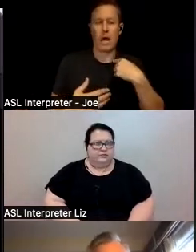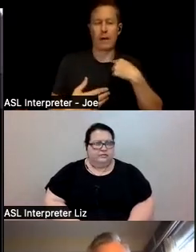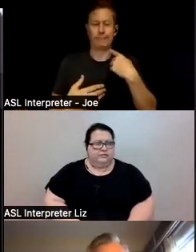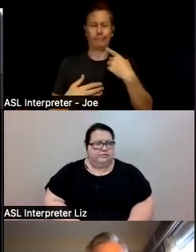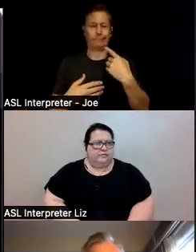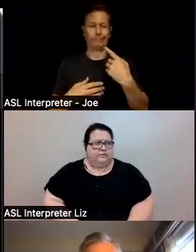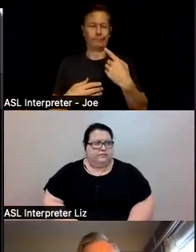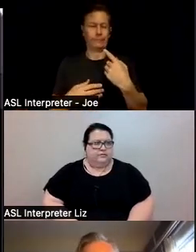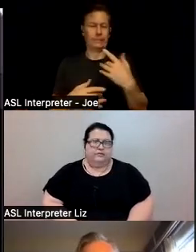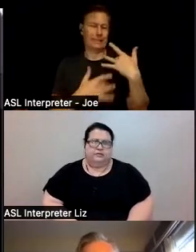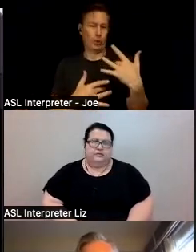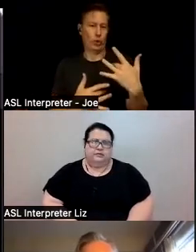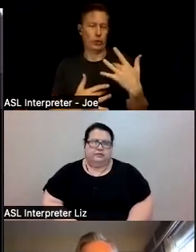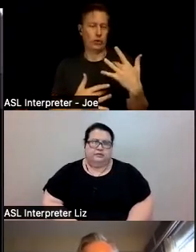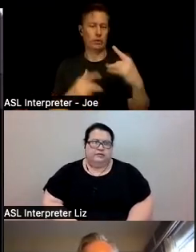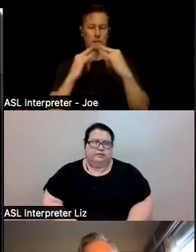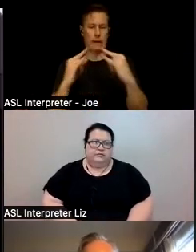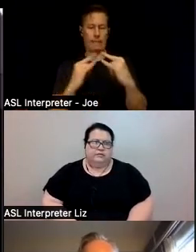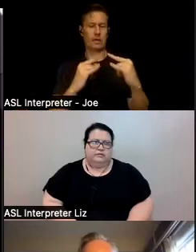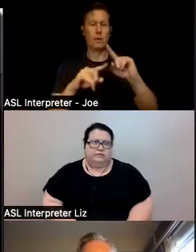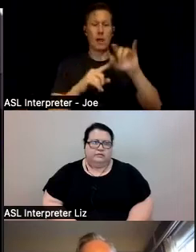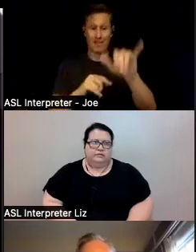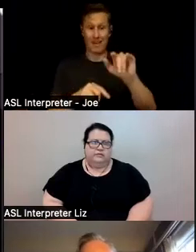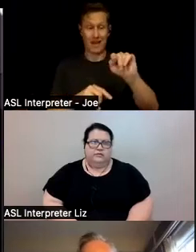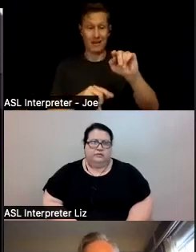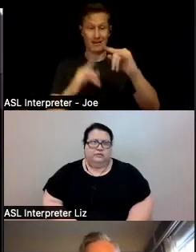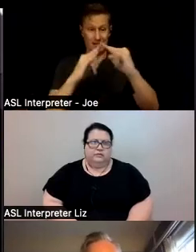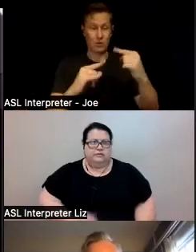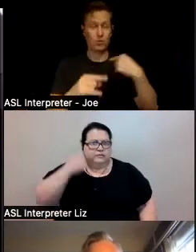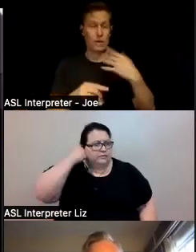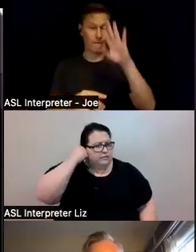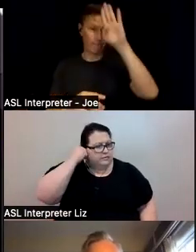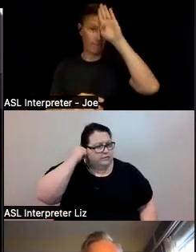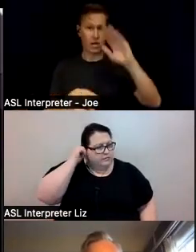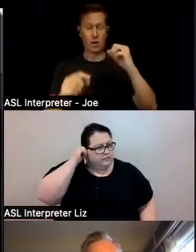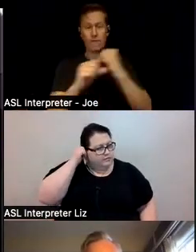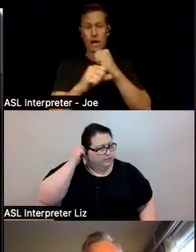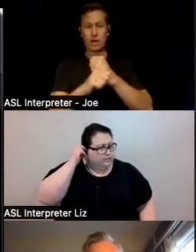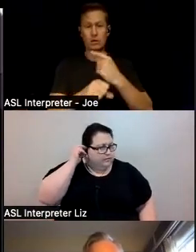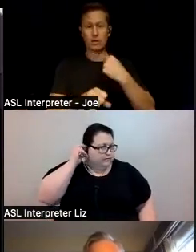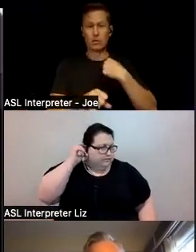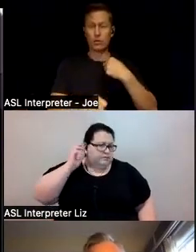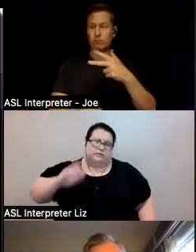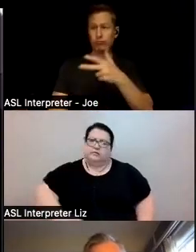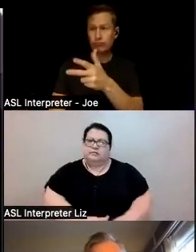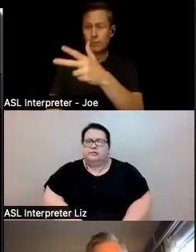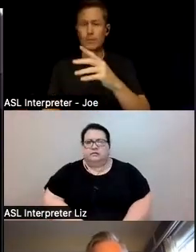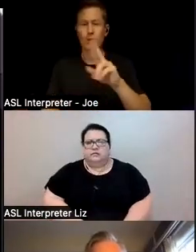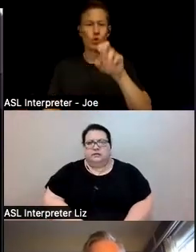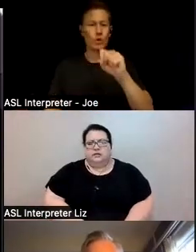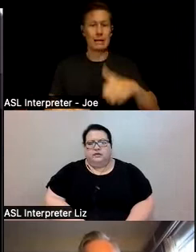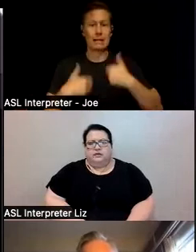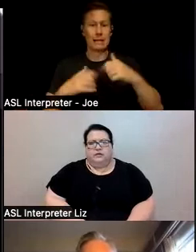tents. That tent, though, there's firefighters when we travel around the United States and we live out of a